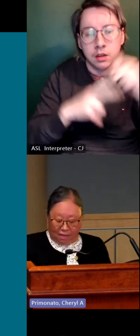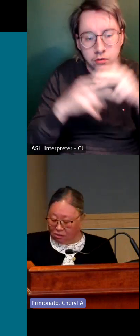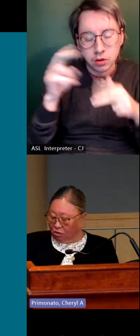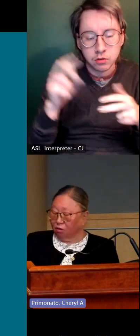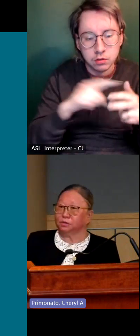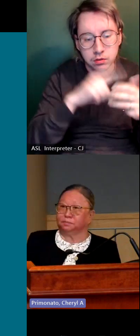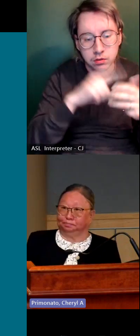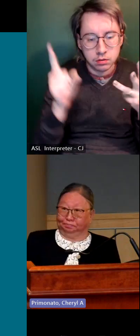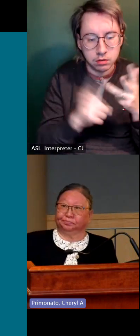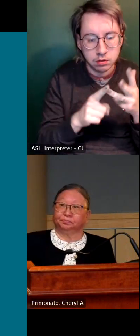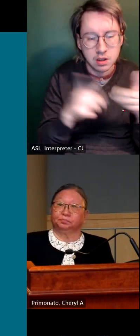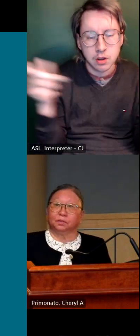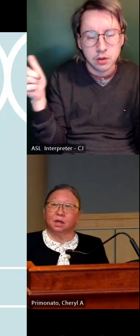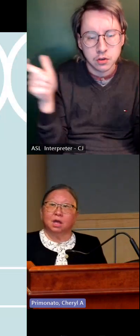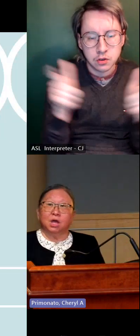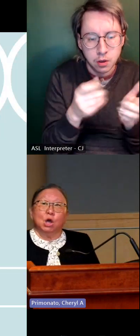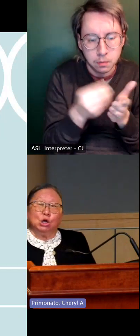under $10,000.